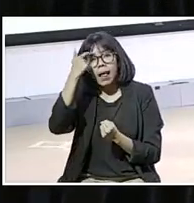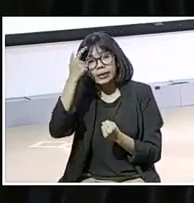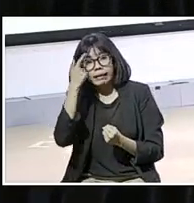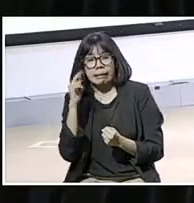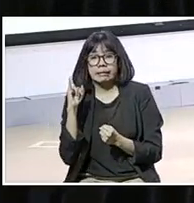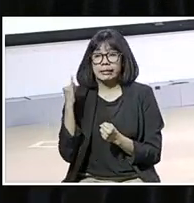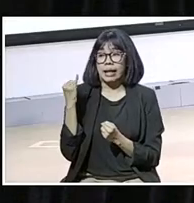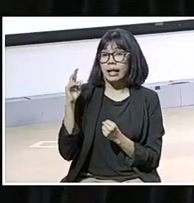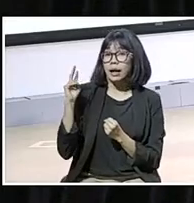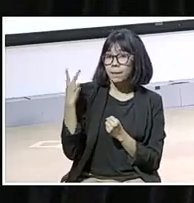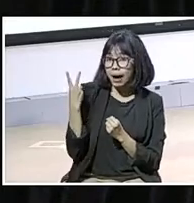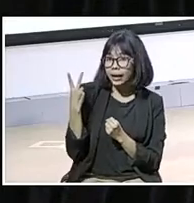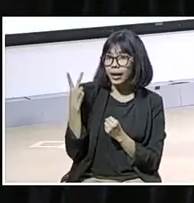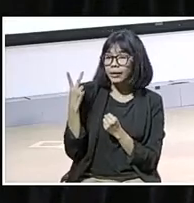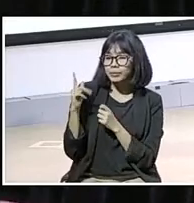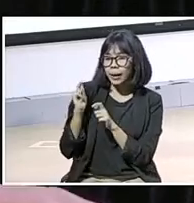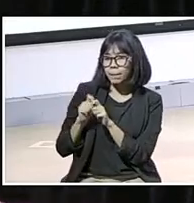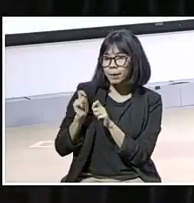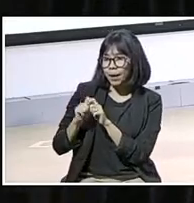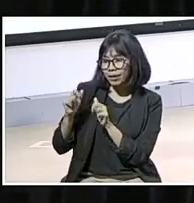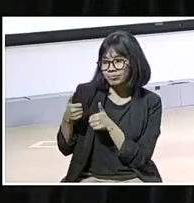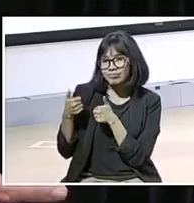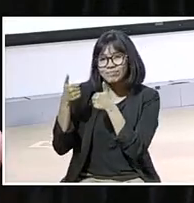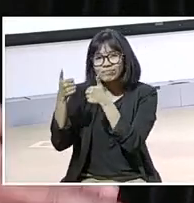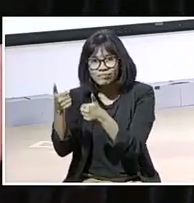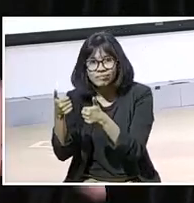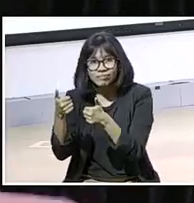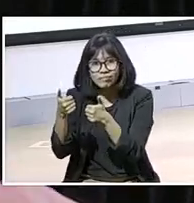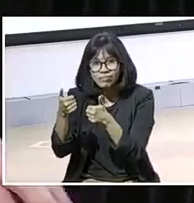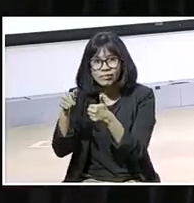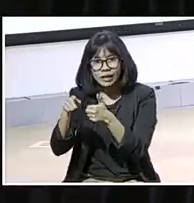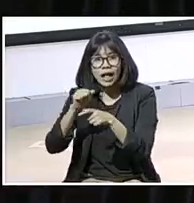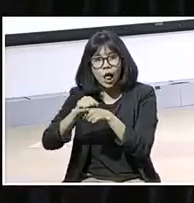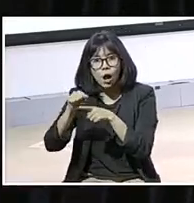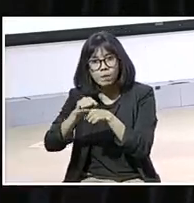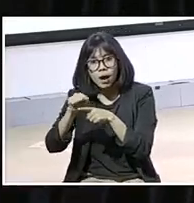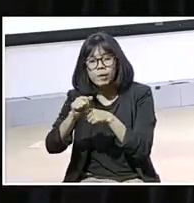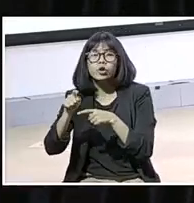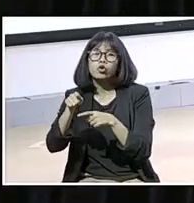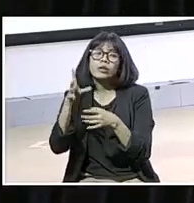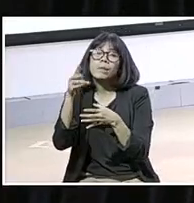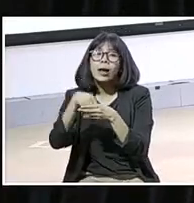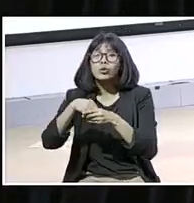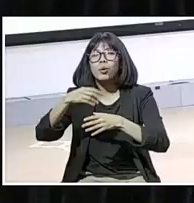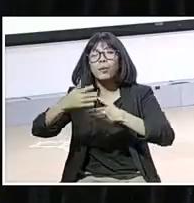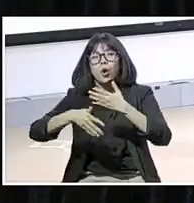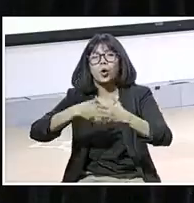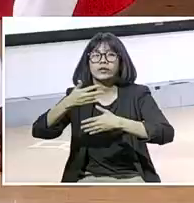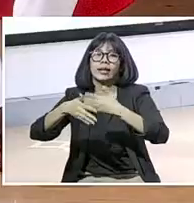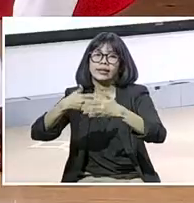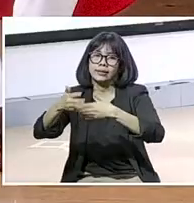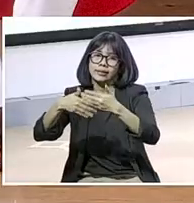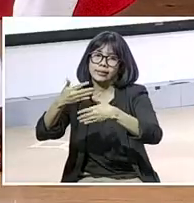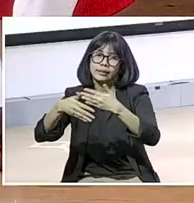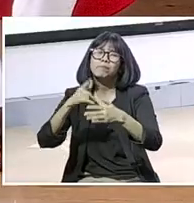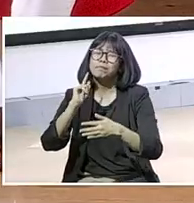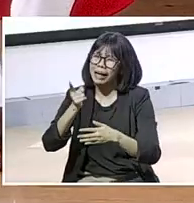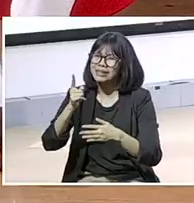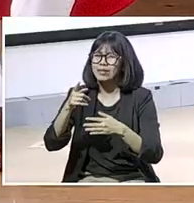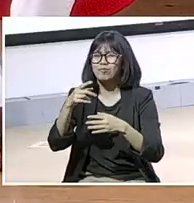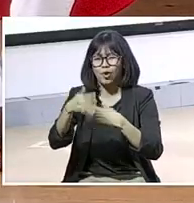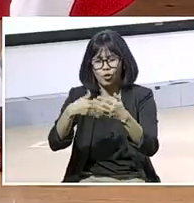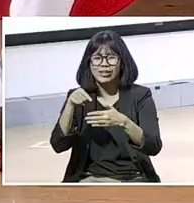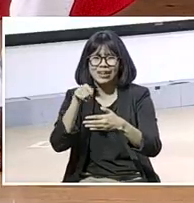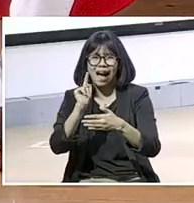that adversity, and appreciating it for what it is. It's just part of that process to get you where you need to go. Yeah, because sometimes when you